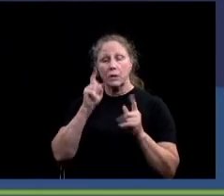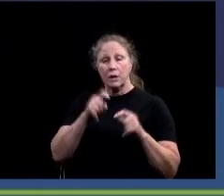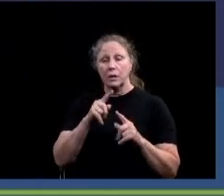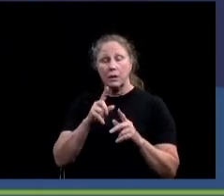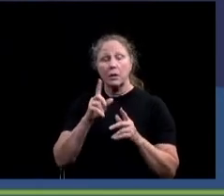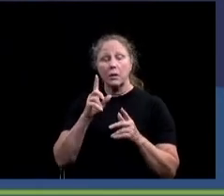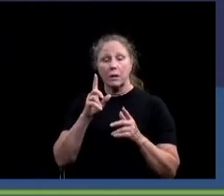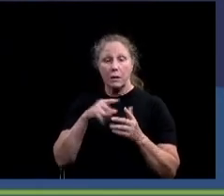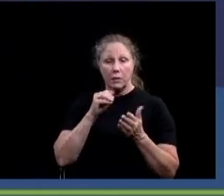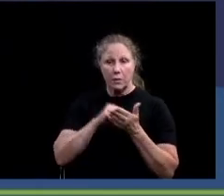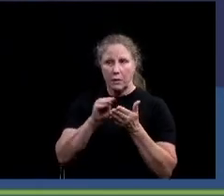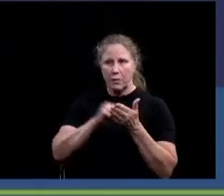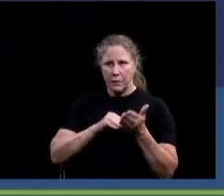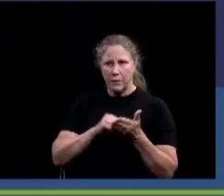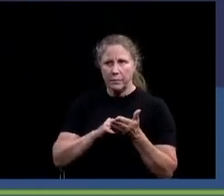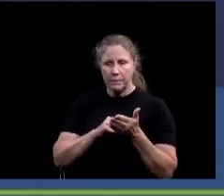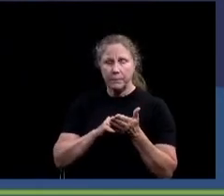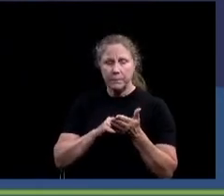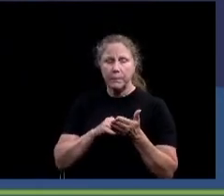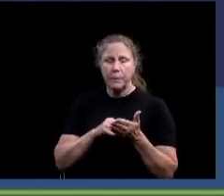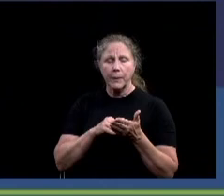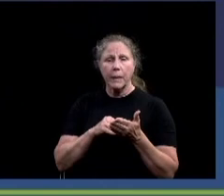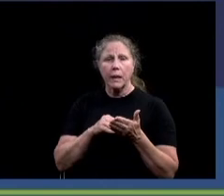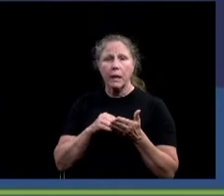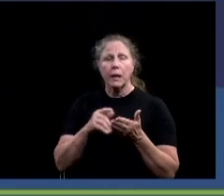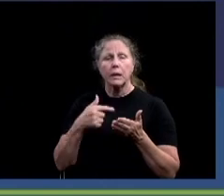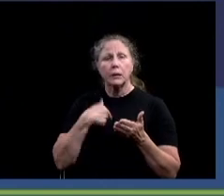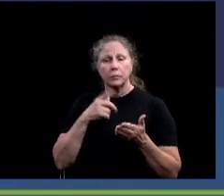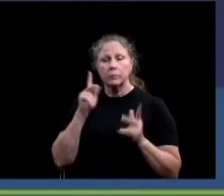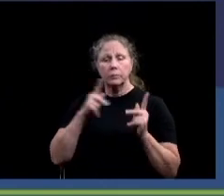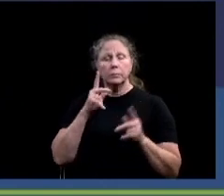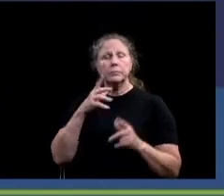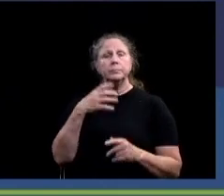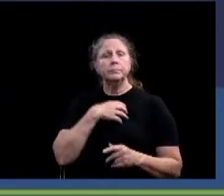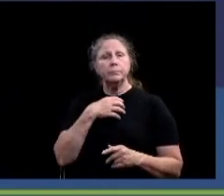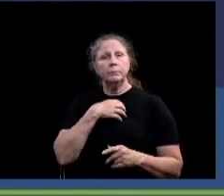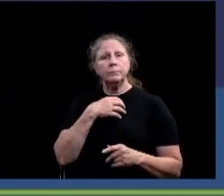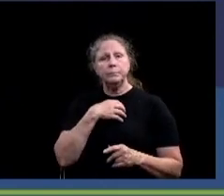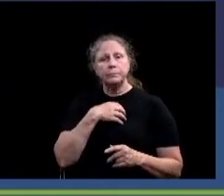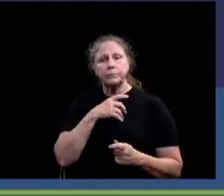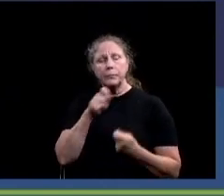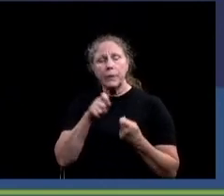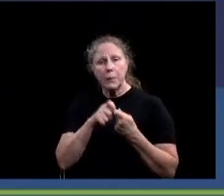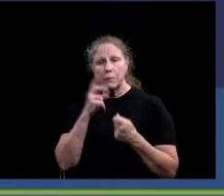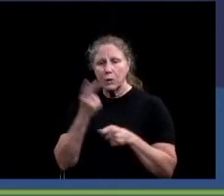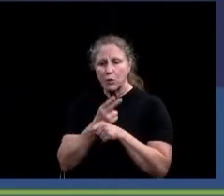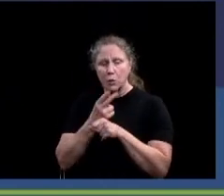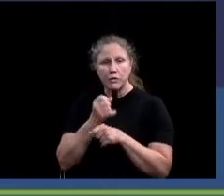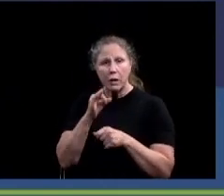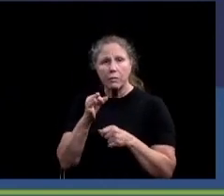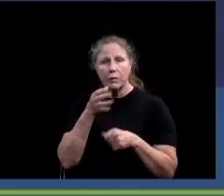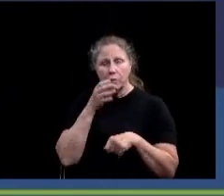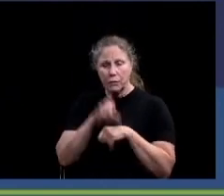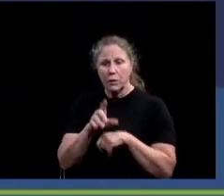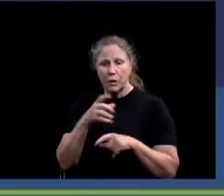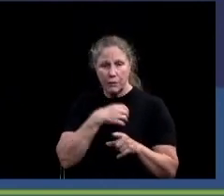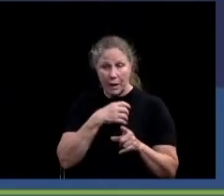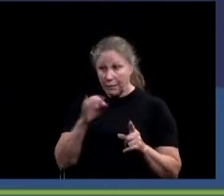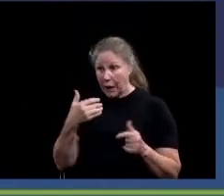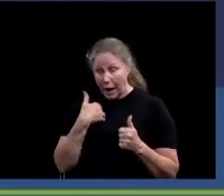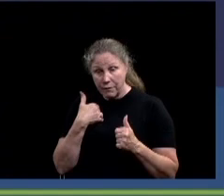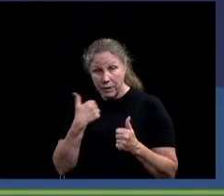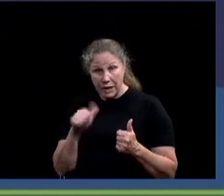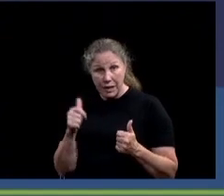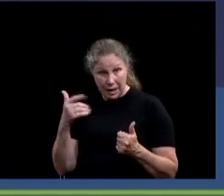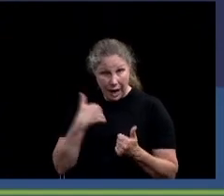personal complaints, specifically use of force complaints on officers? If it exists as a whole, does it exist here? And, how do